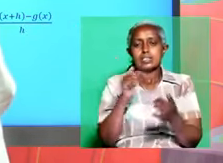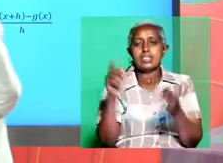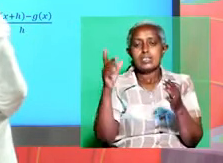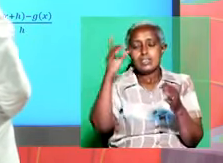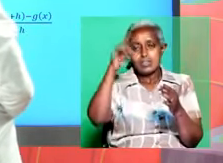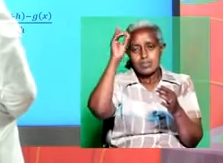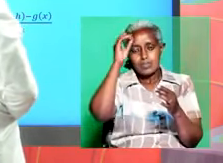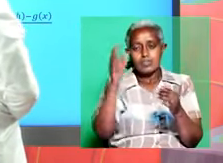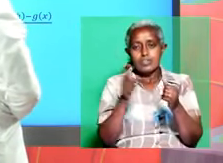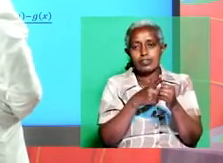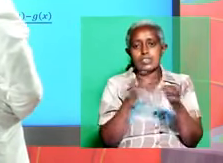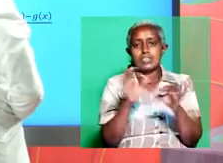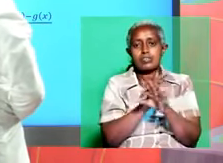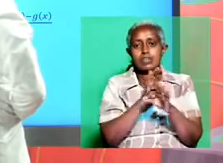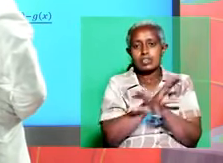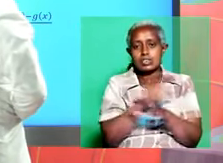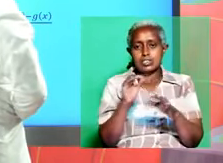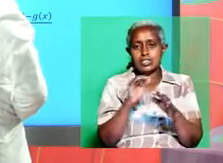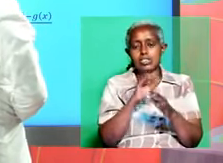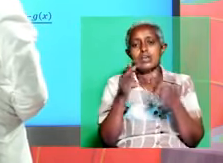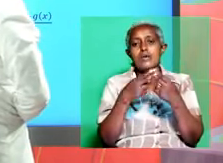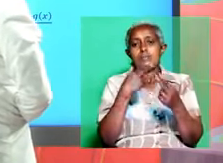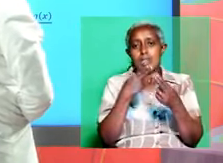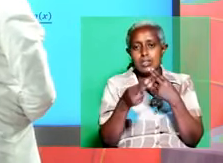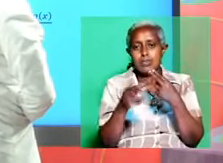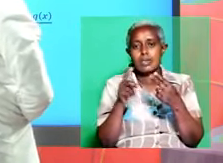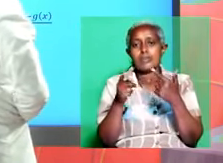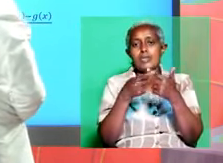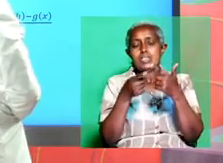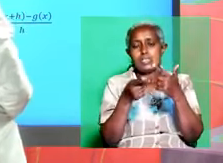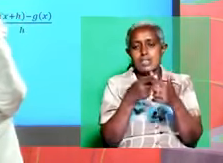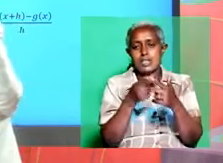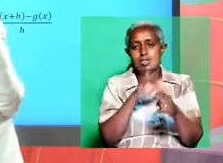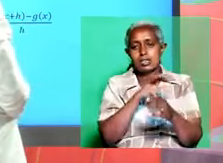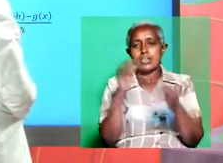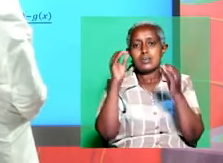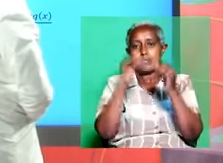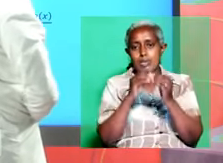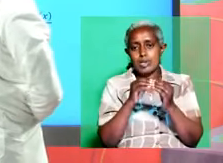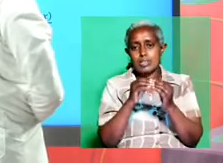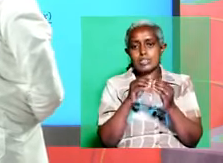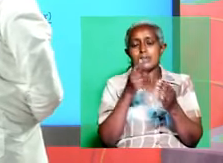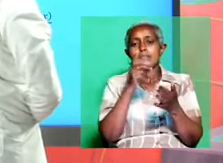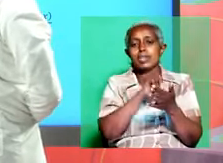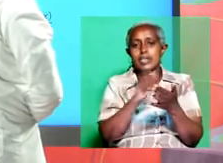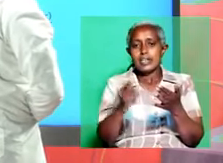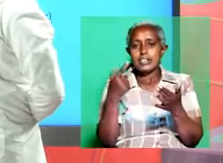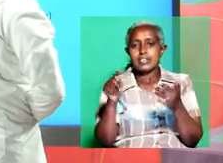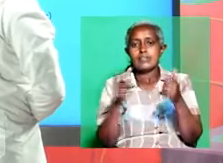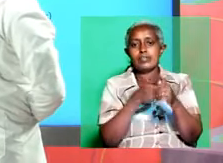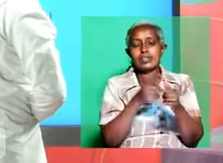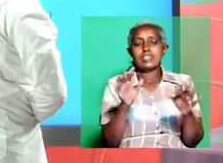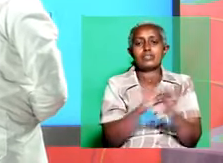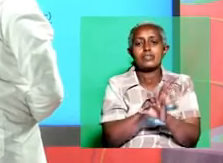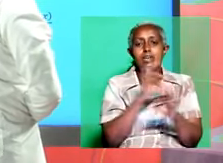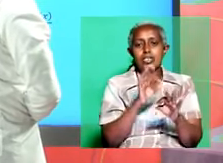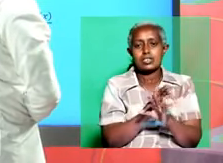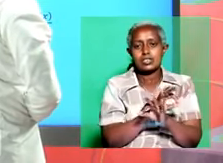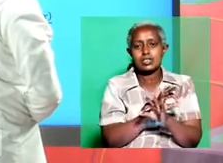of the first function and multiply it by second, plus, and then write the first